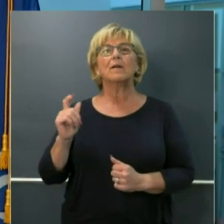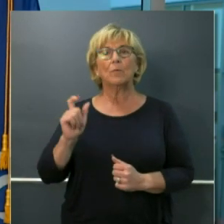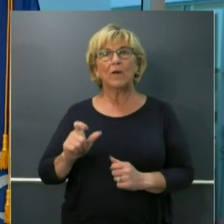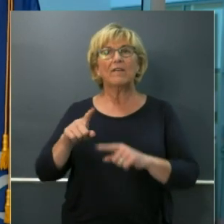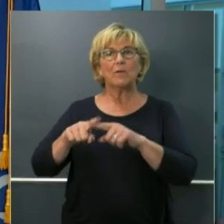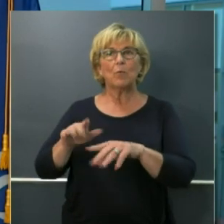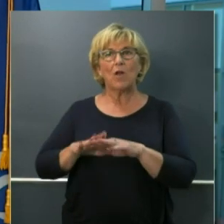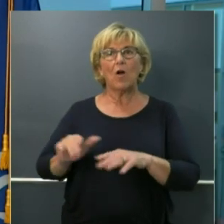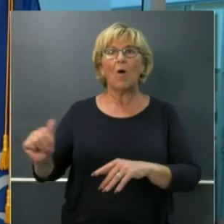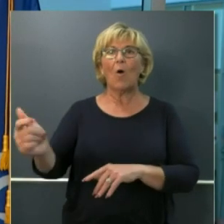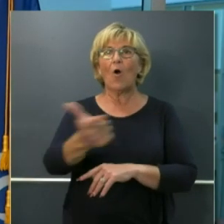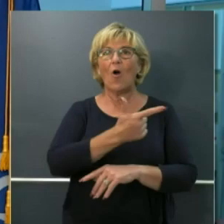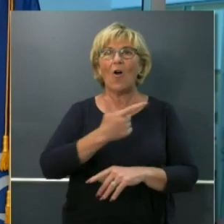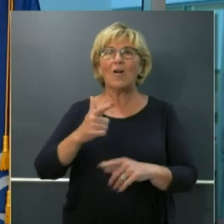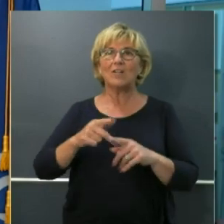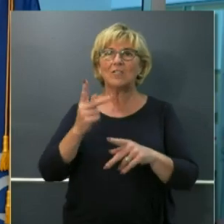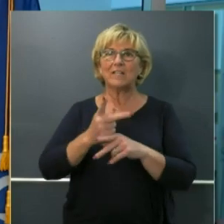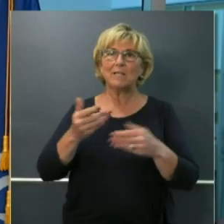Thank you.